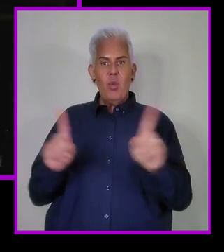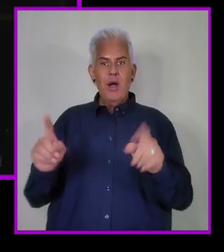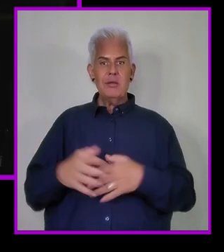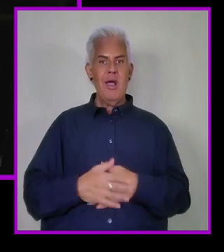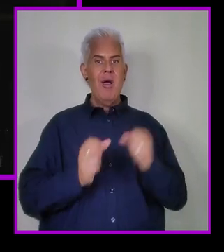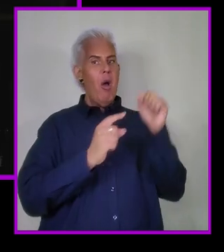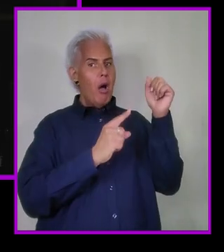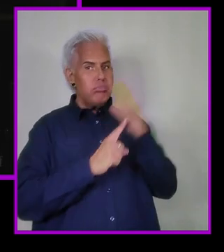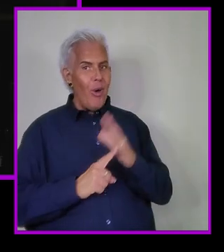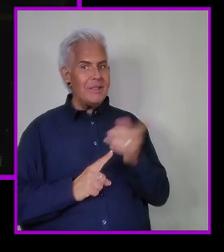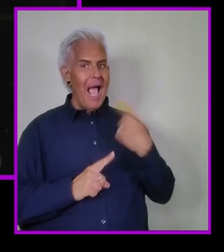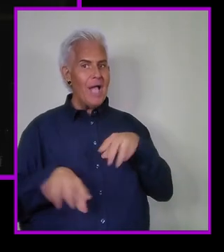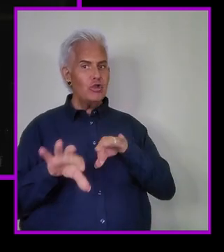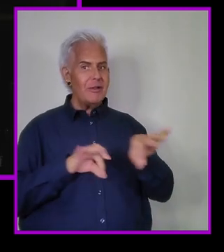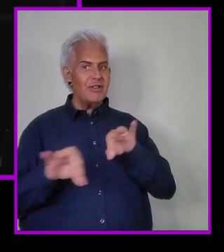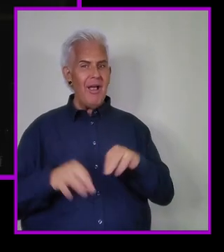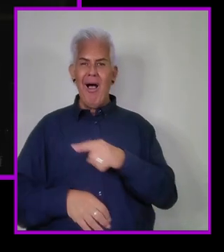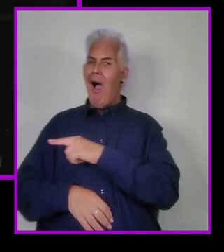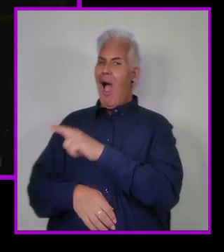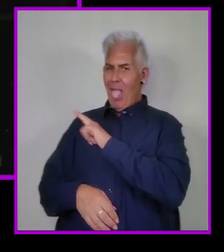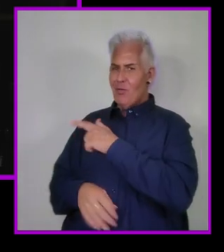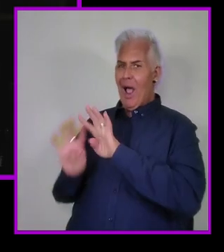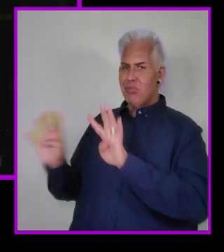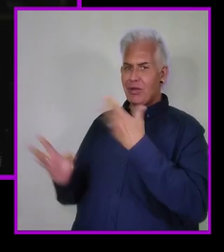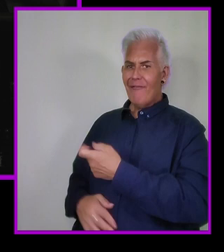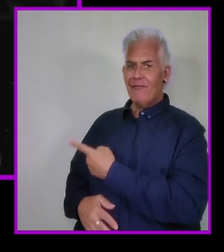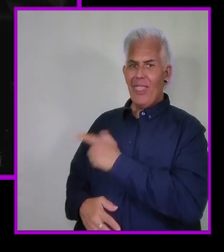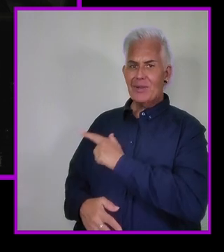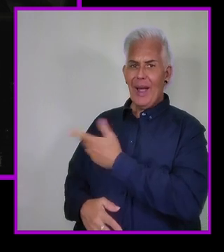Prioritise and be strategic. So that's why you work on boards. Yeah.